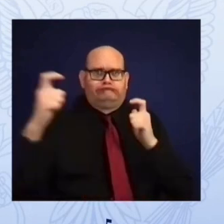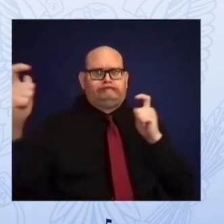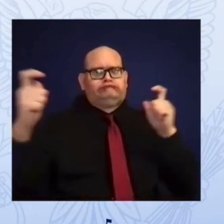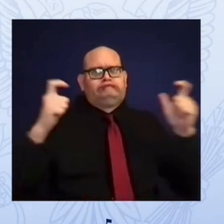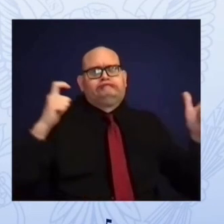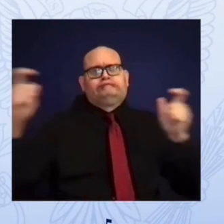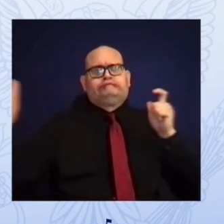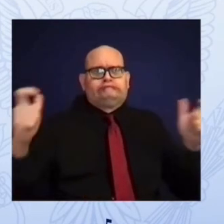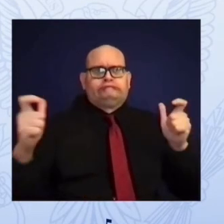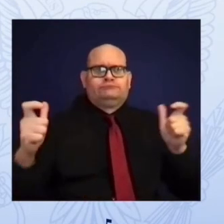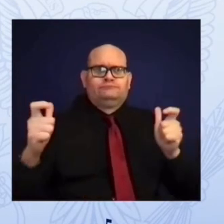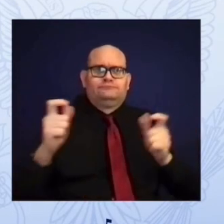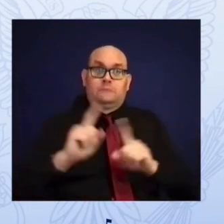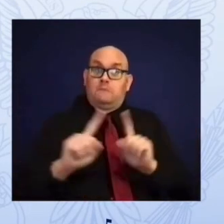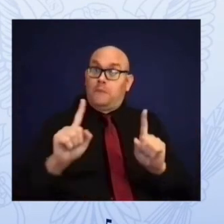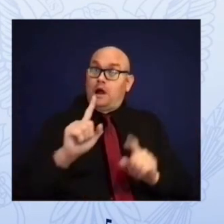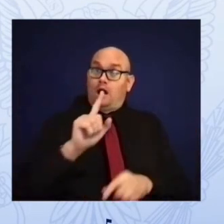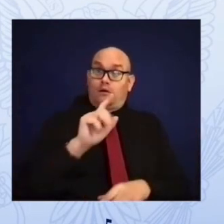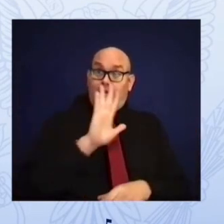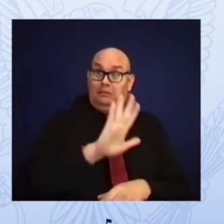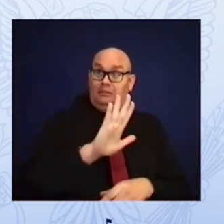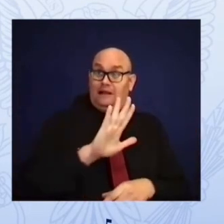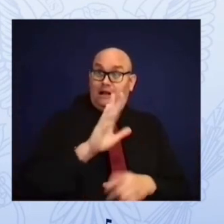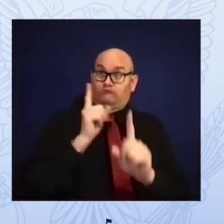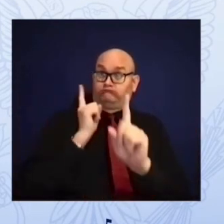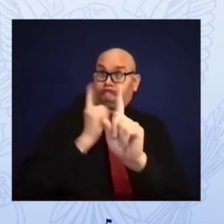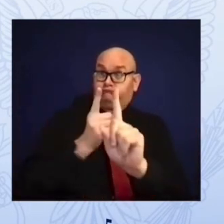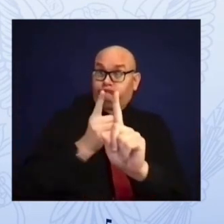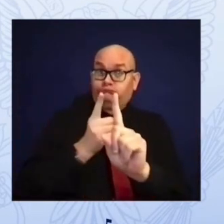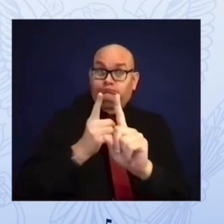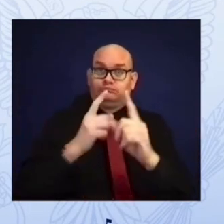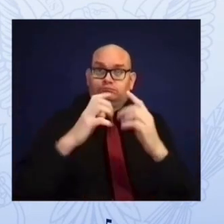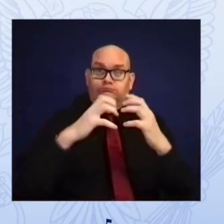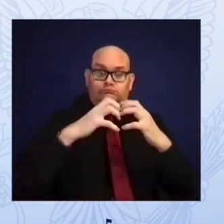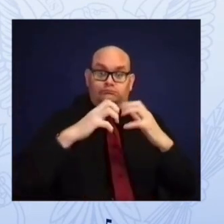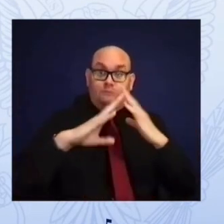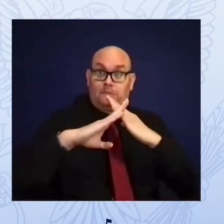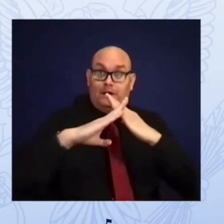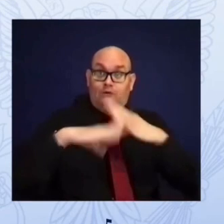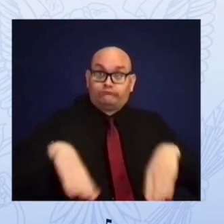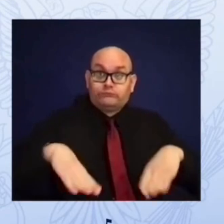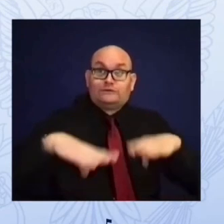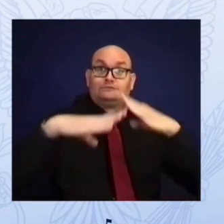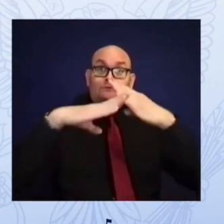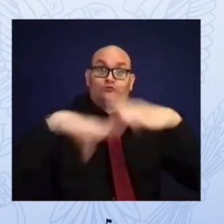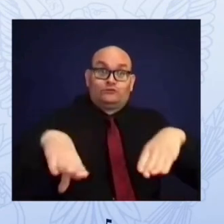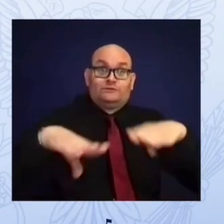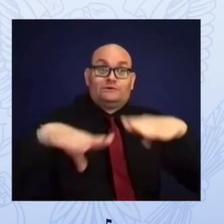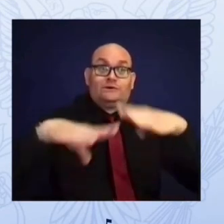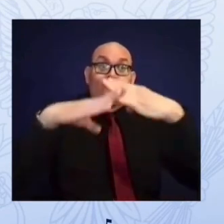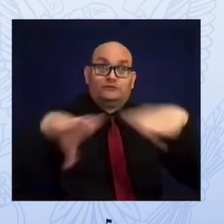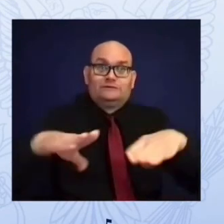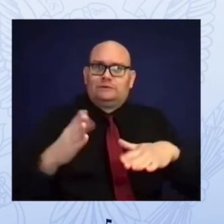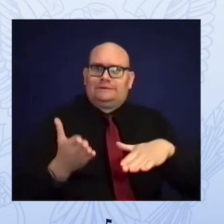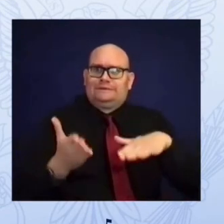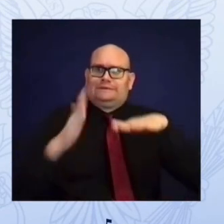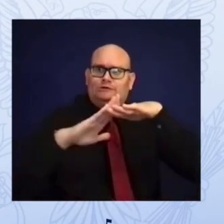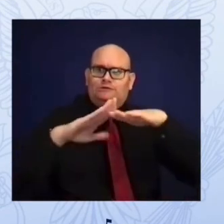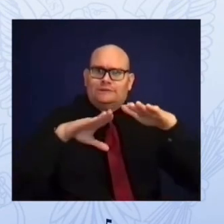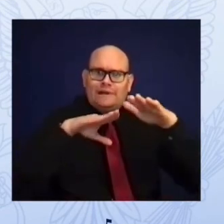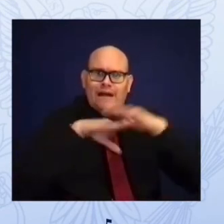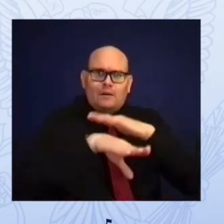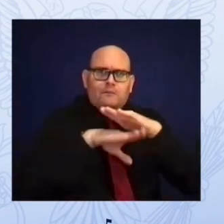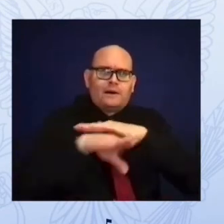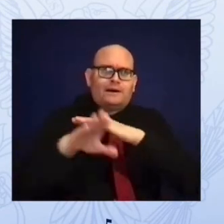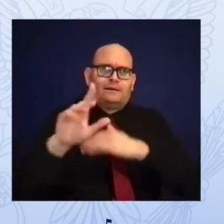increase access for all, the LA County Library staff always finds a way to make their work impact while reinforcing the